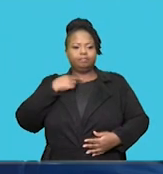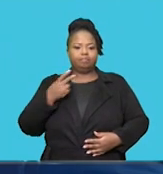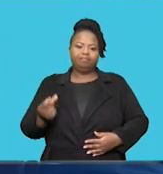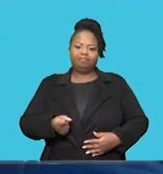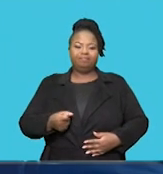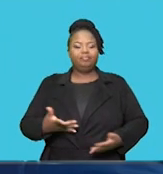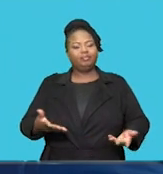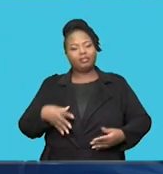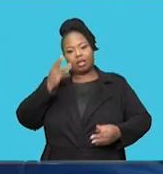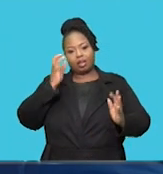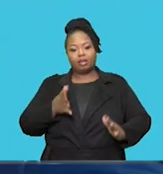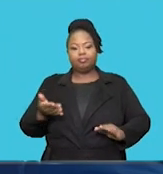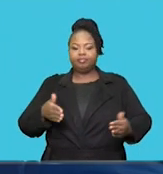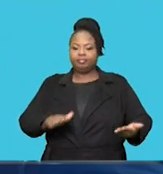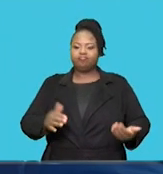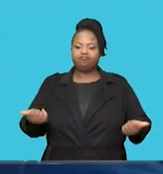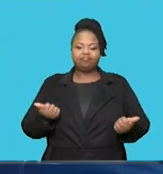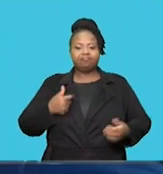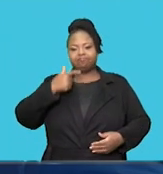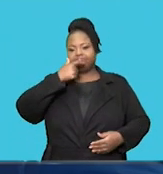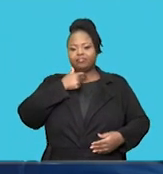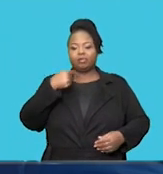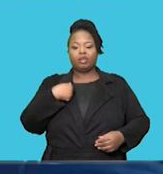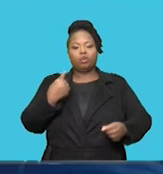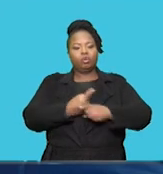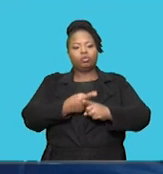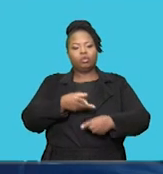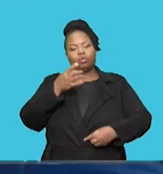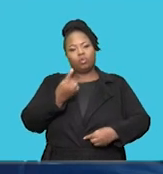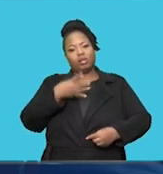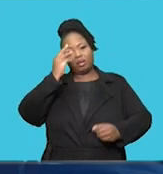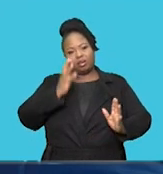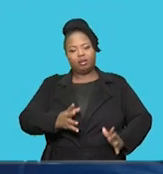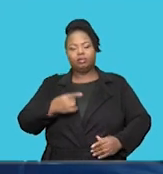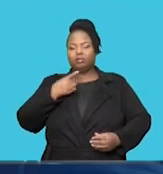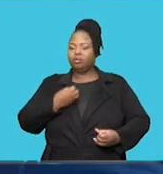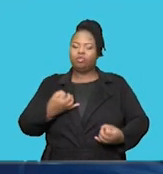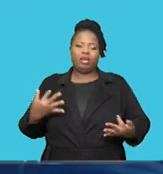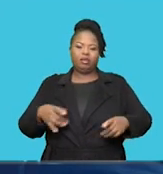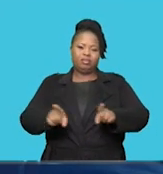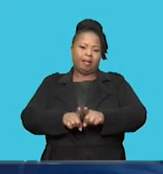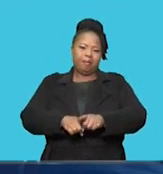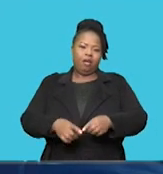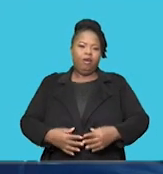lost a learner. It's very sad. I always say that it's one learner too many.